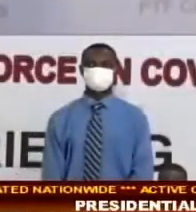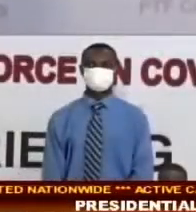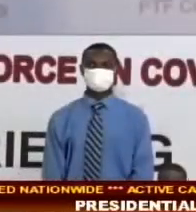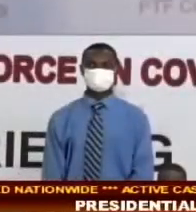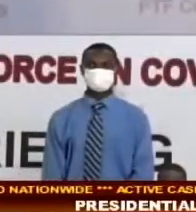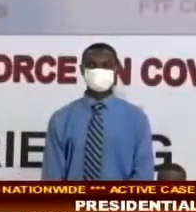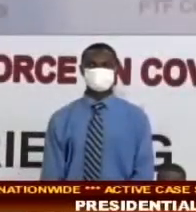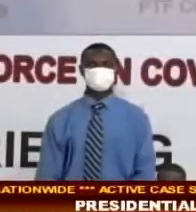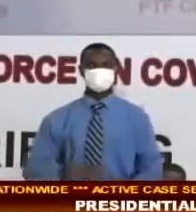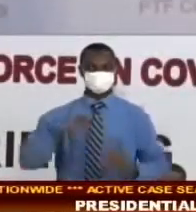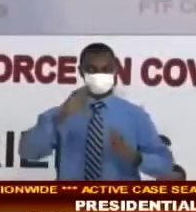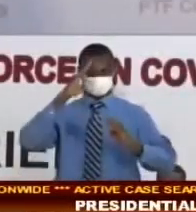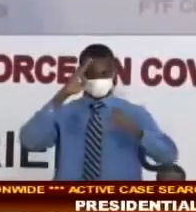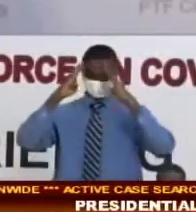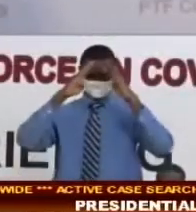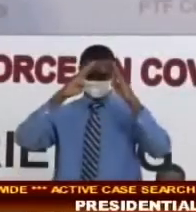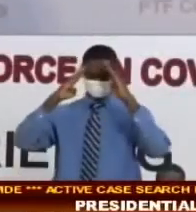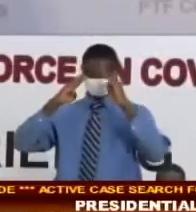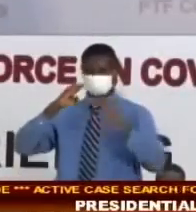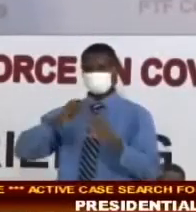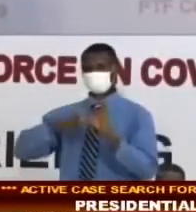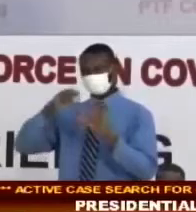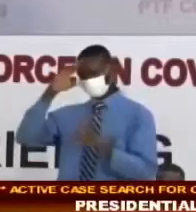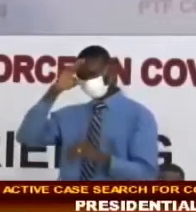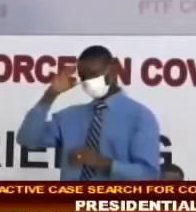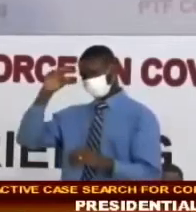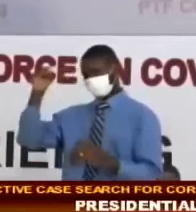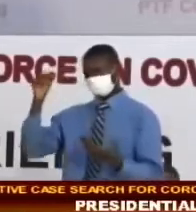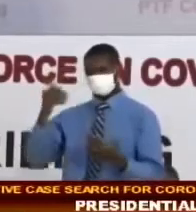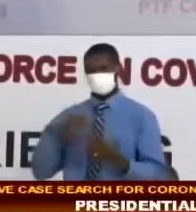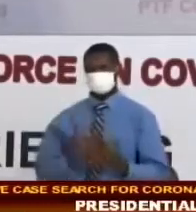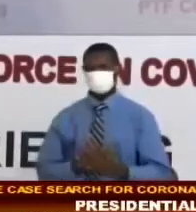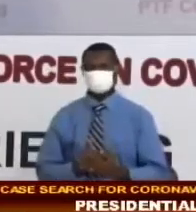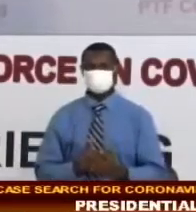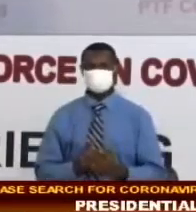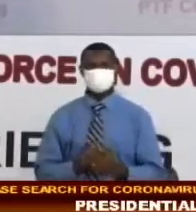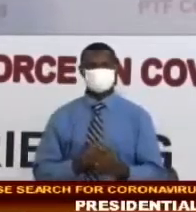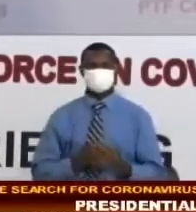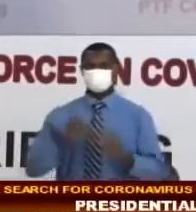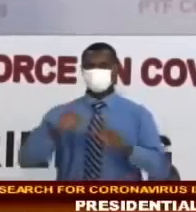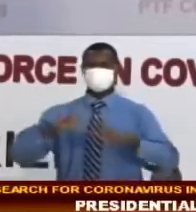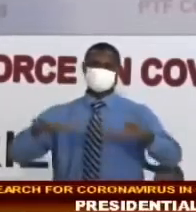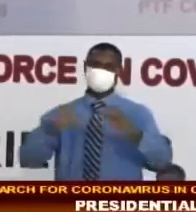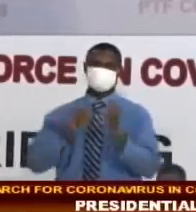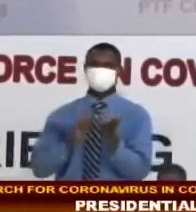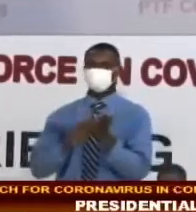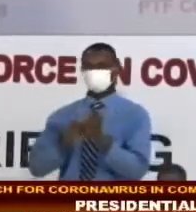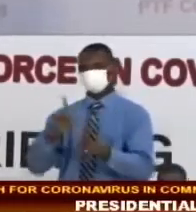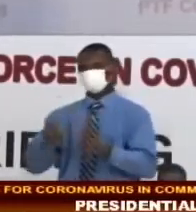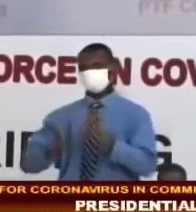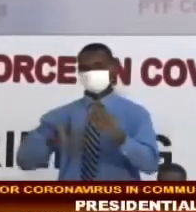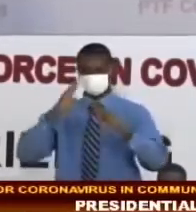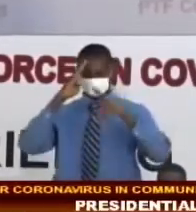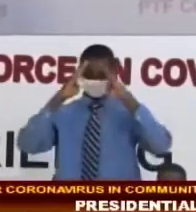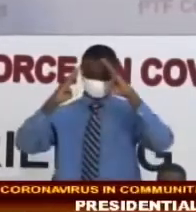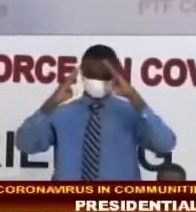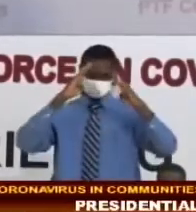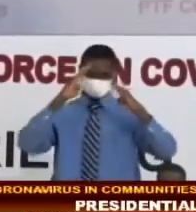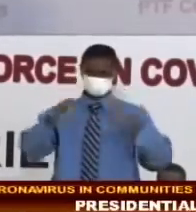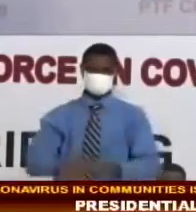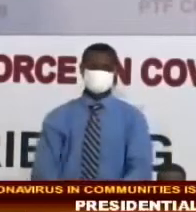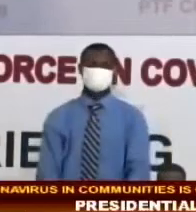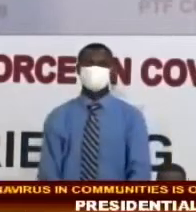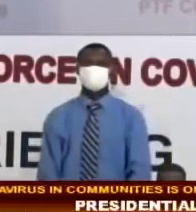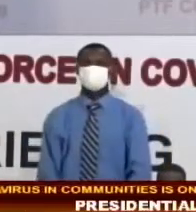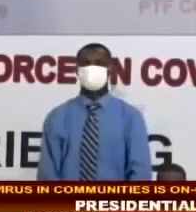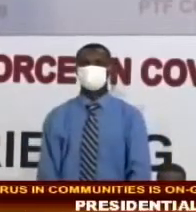Mr. Chairman, my colleagues, and distinguished ladies and gentlemen. I